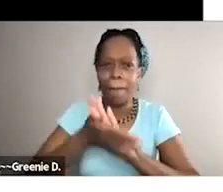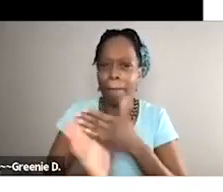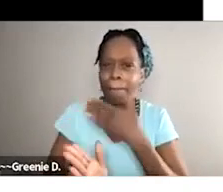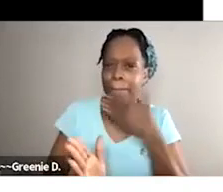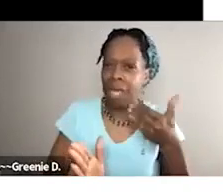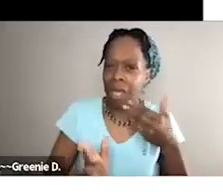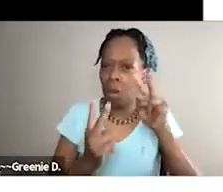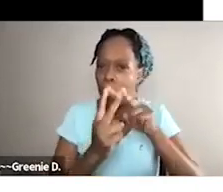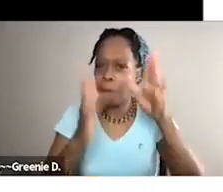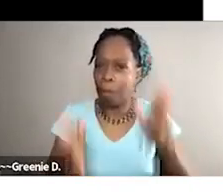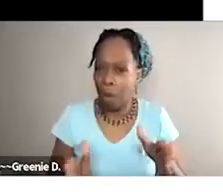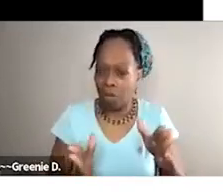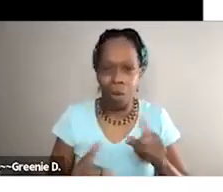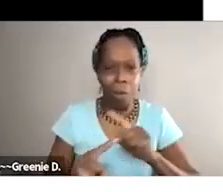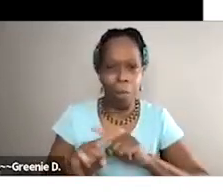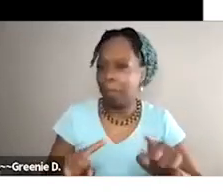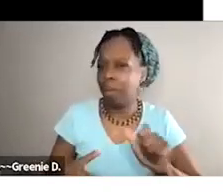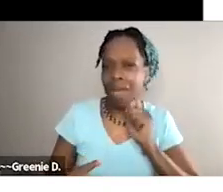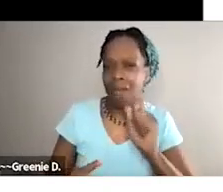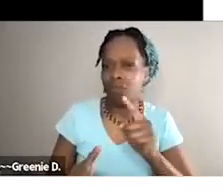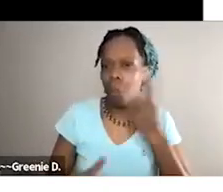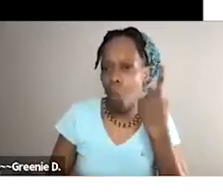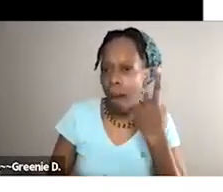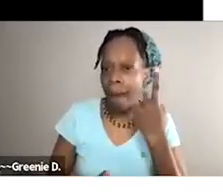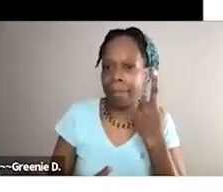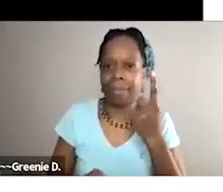from one single effort. It is definitely a lifelong component.